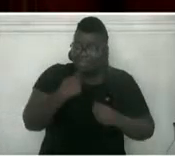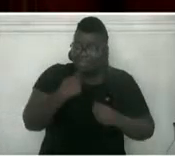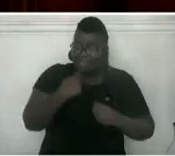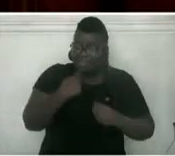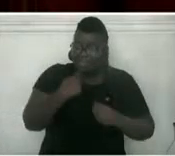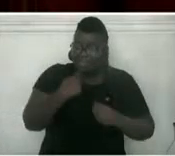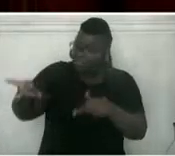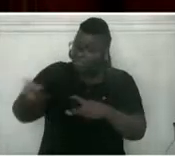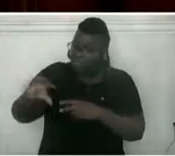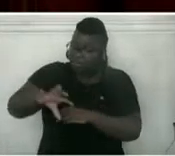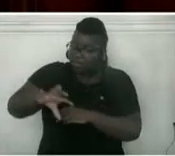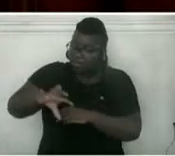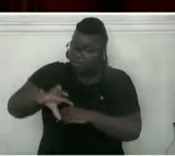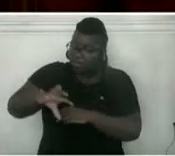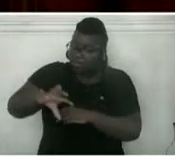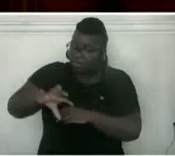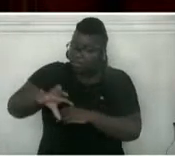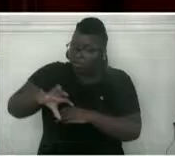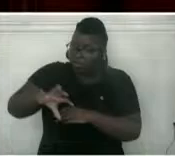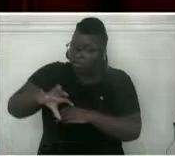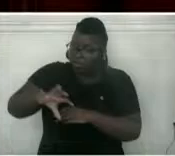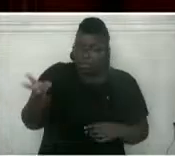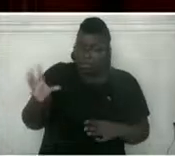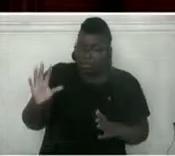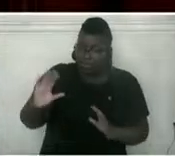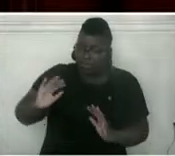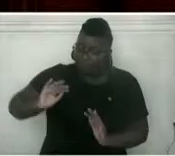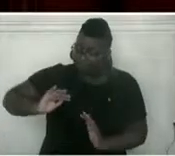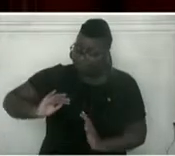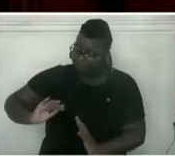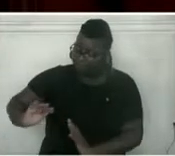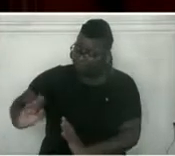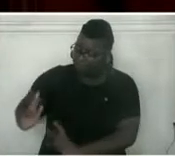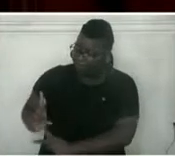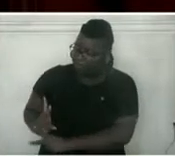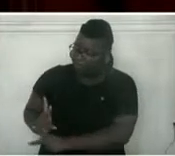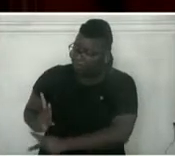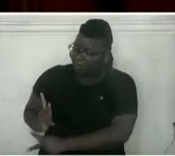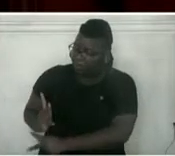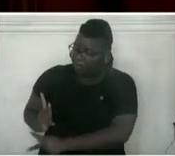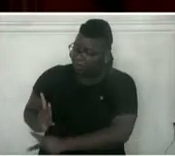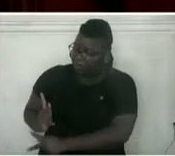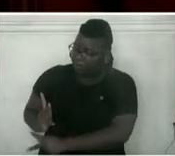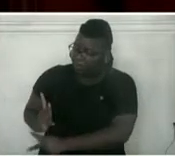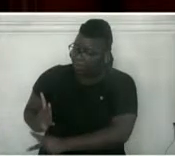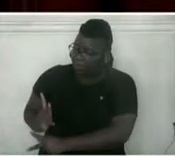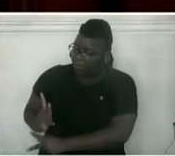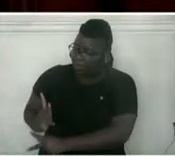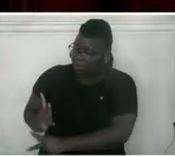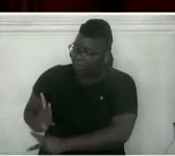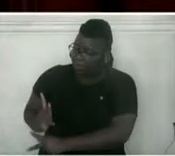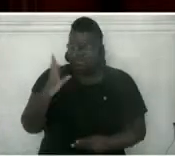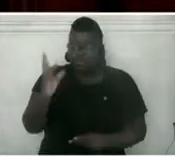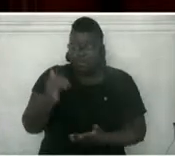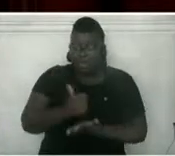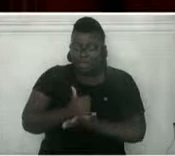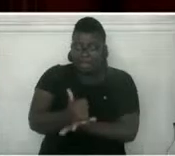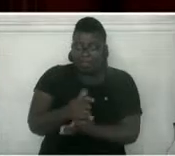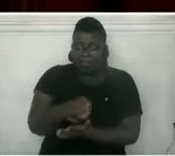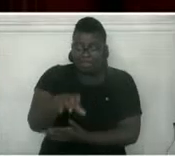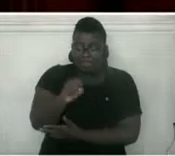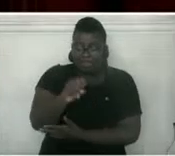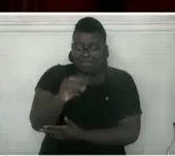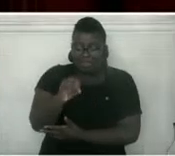kwi-province azosetha aside i-amount ethize ezokwazi ukulekelela ama-SMMEs. And in